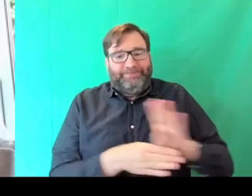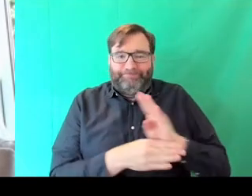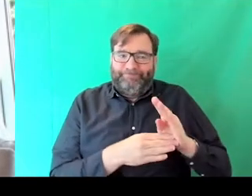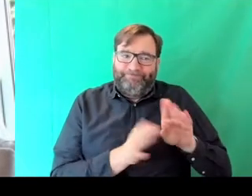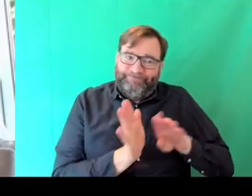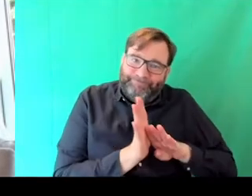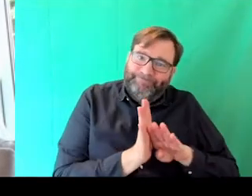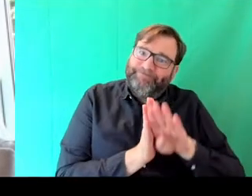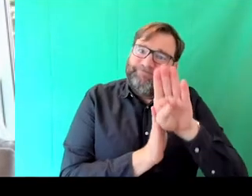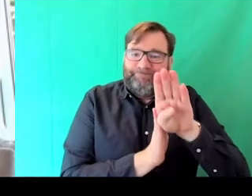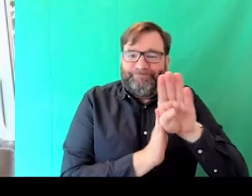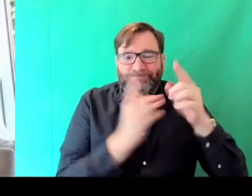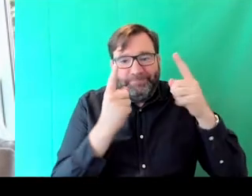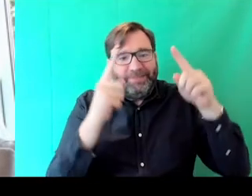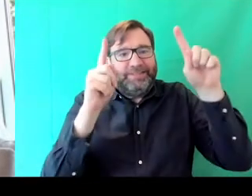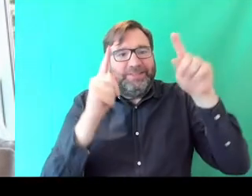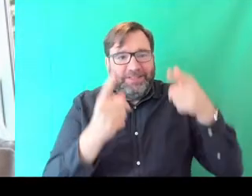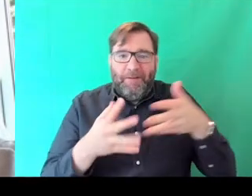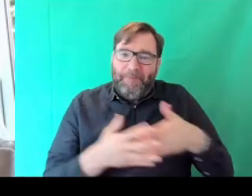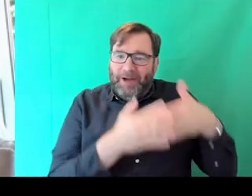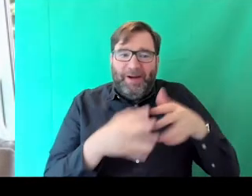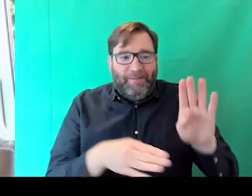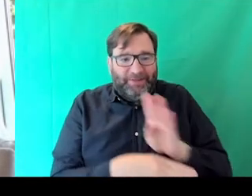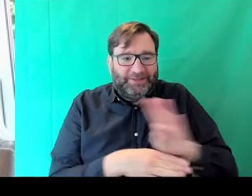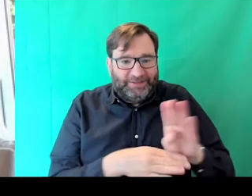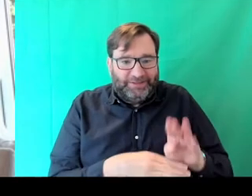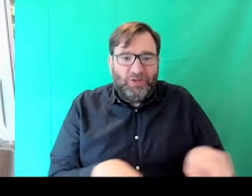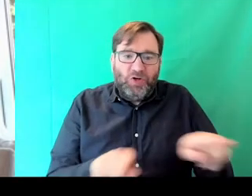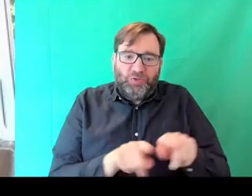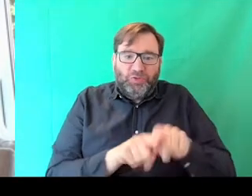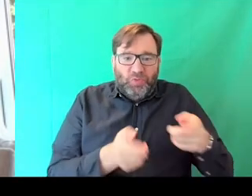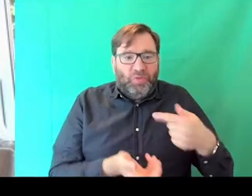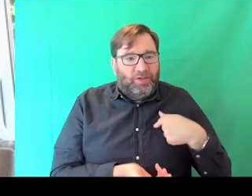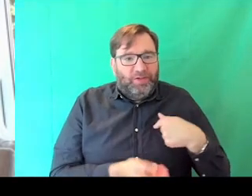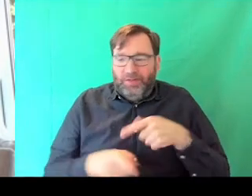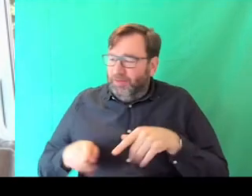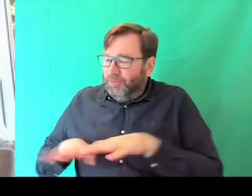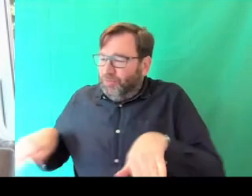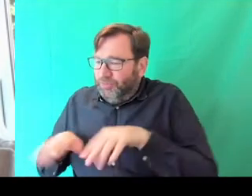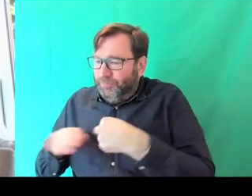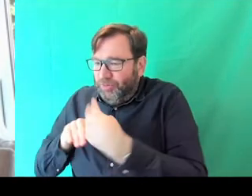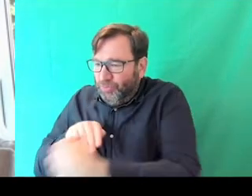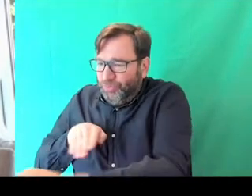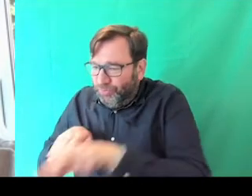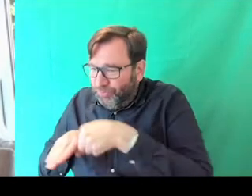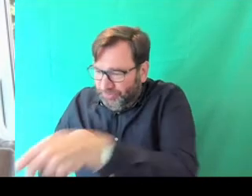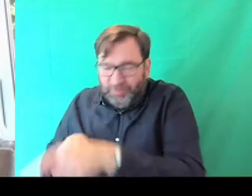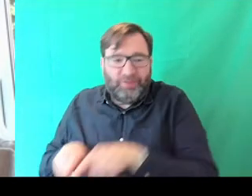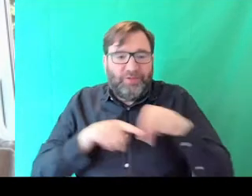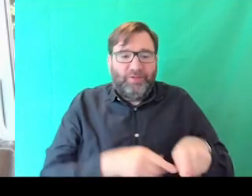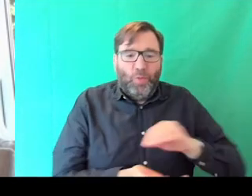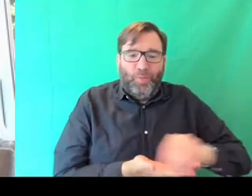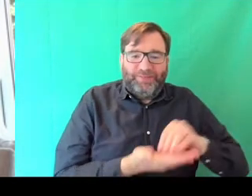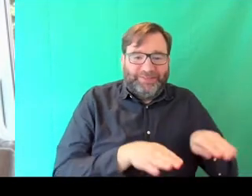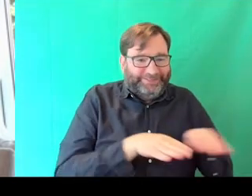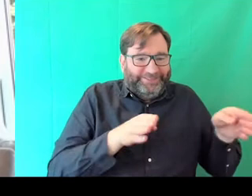Great answer. And how about you, Danny? Hi, I'm Danny Nobbs. I'm a 41-year-old white